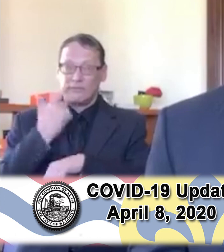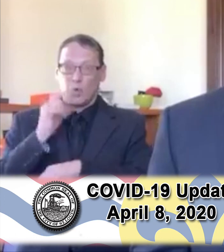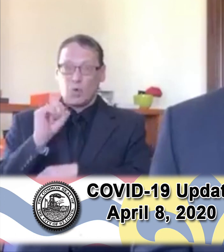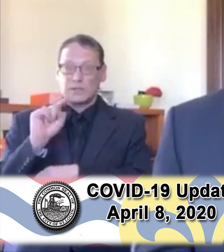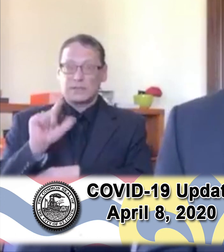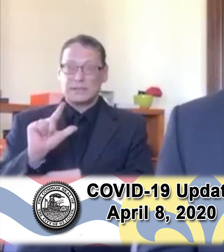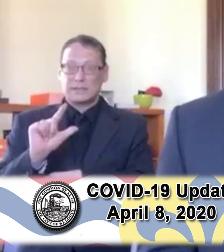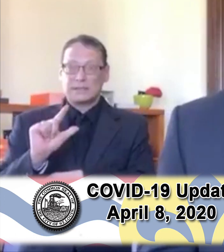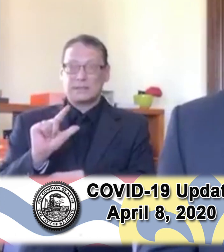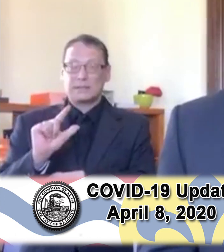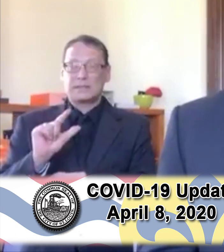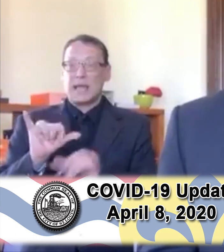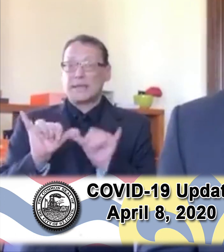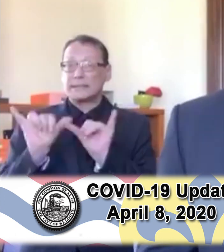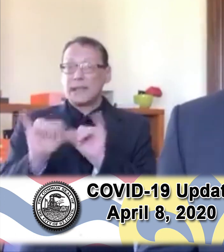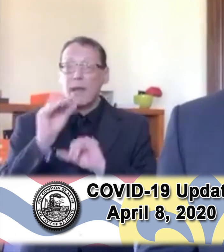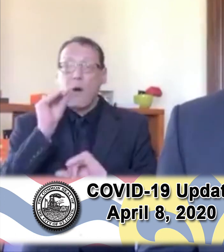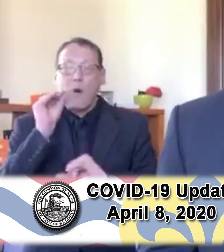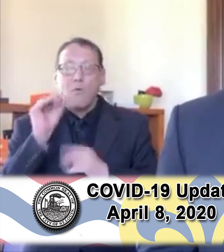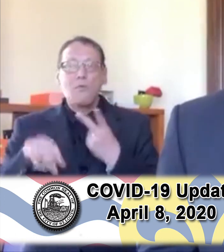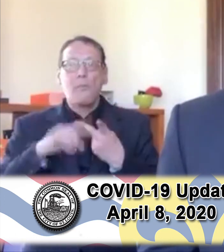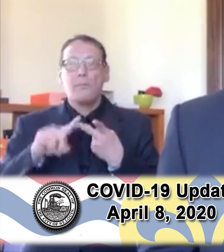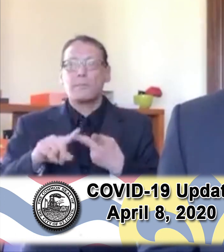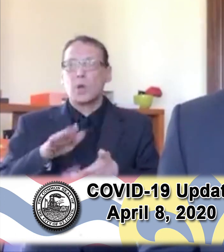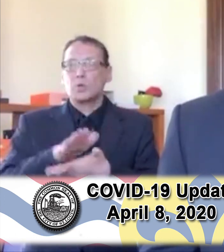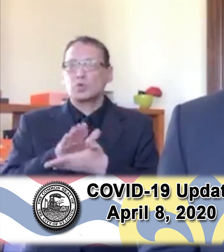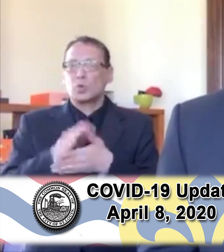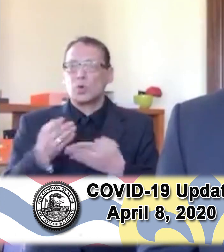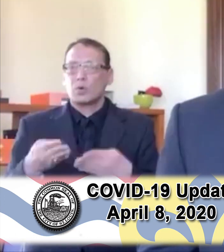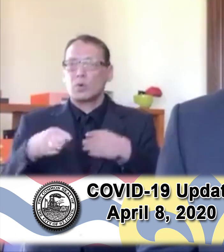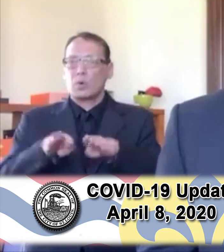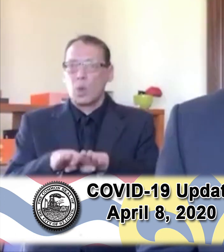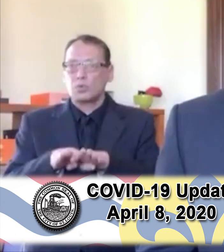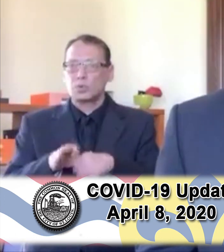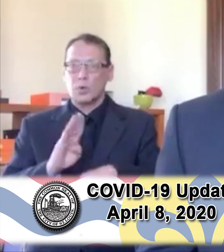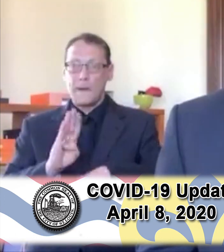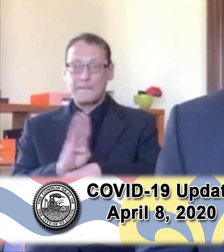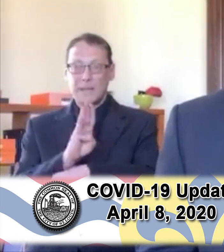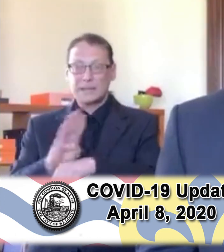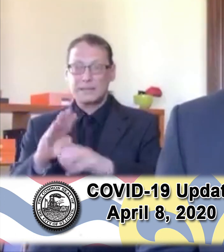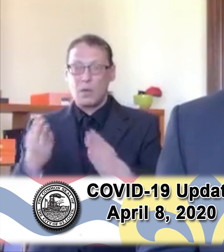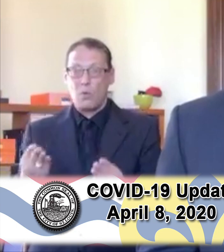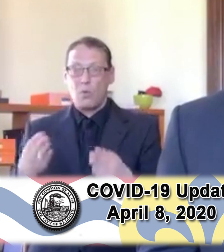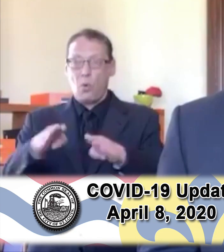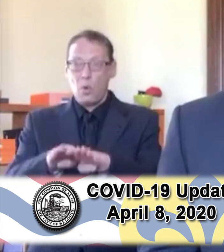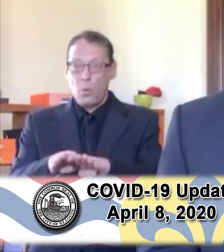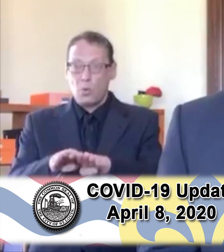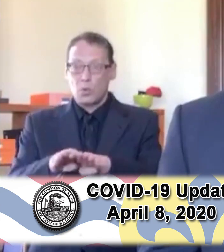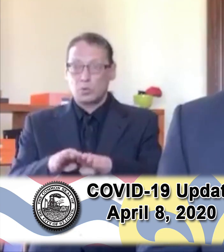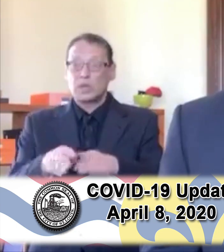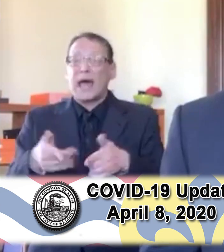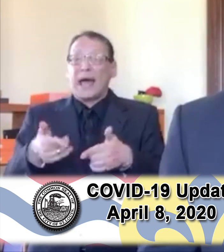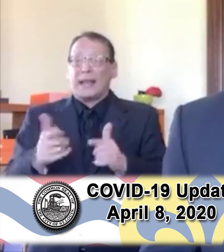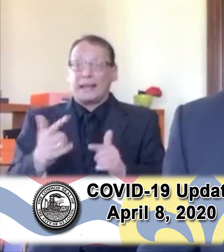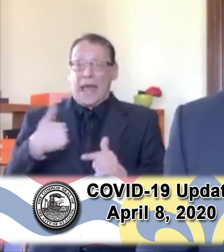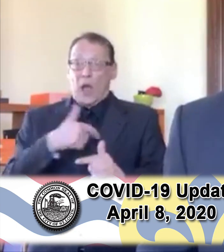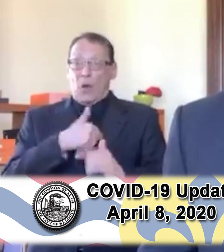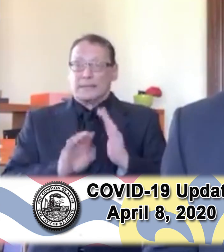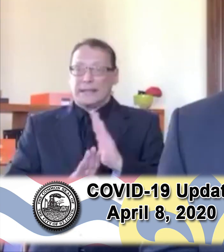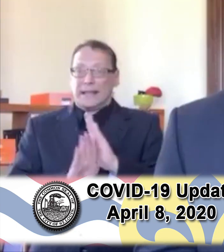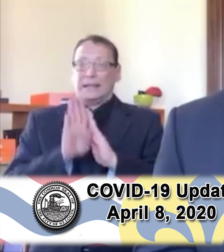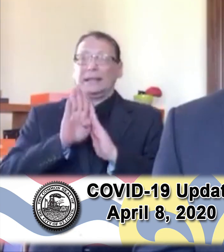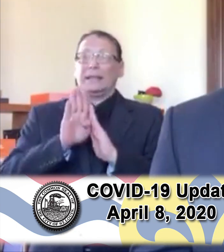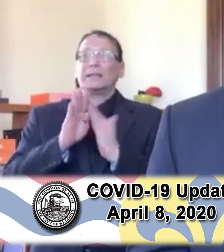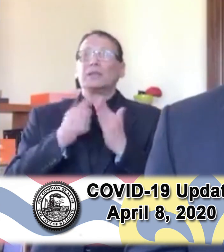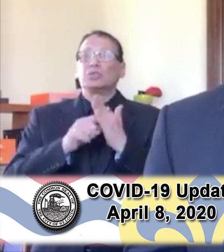the stay-at-home order, school closures, closing some establishments, has allowed us to push the peak back a little